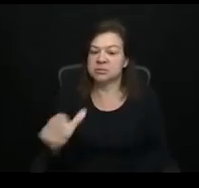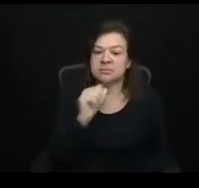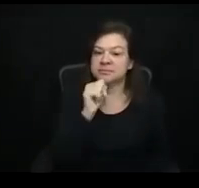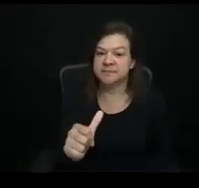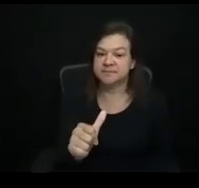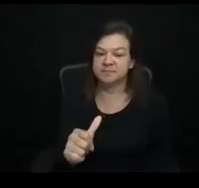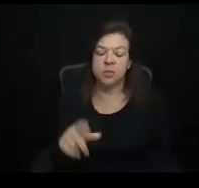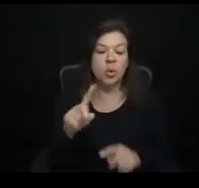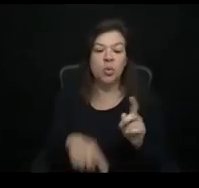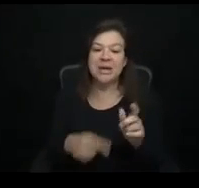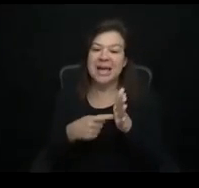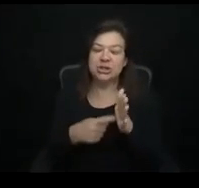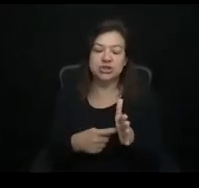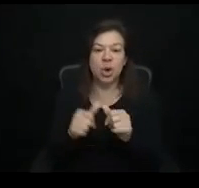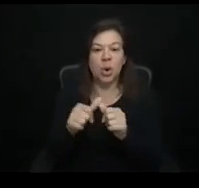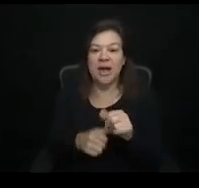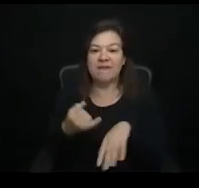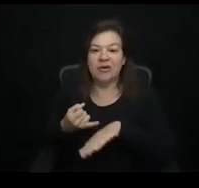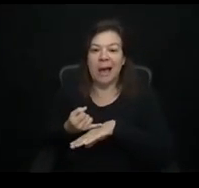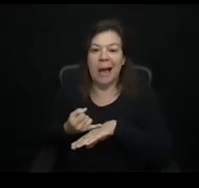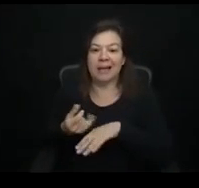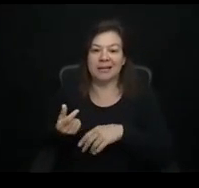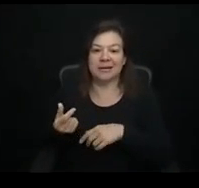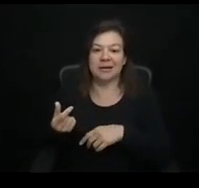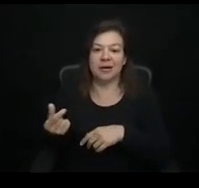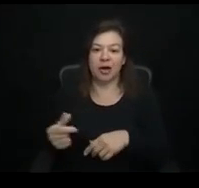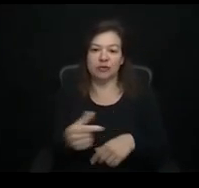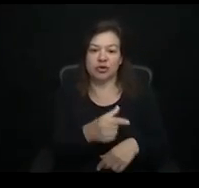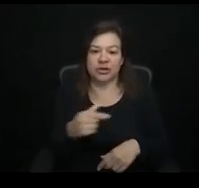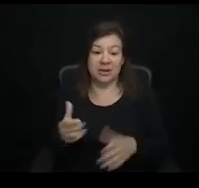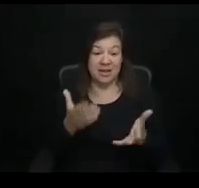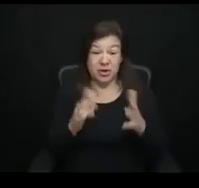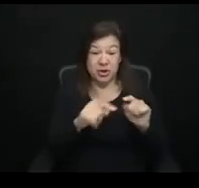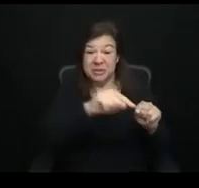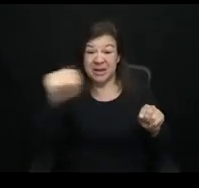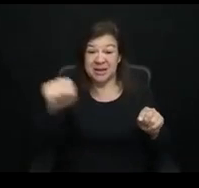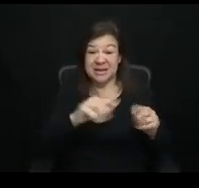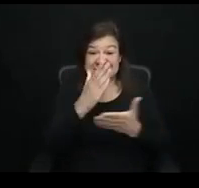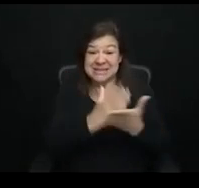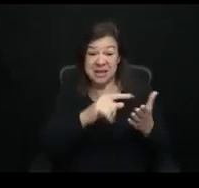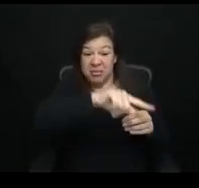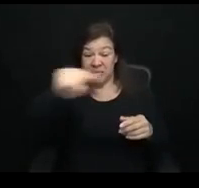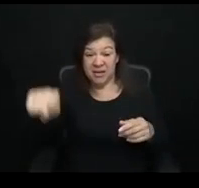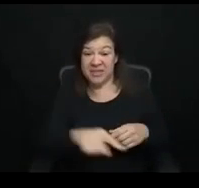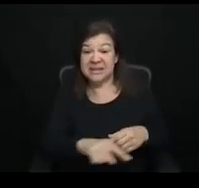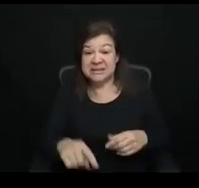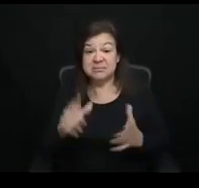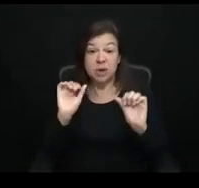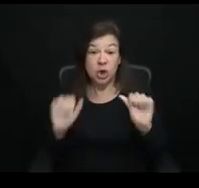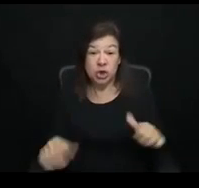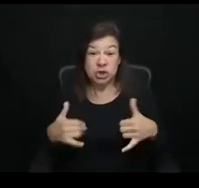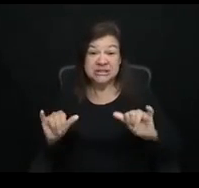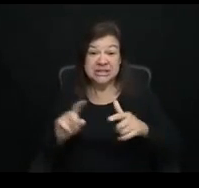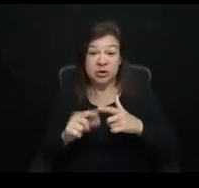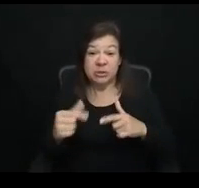every little island of green. There could be 100 acres out there in the middle of the fire or more that's green. So don't believe that everything that's